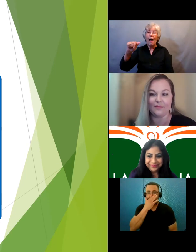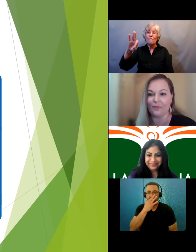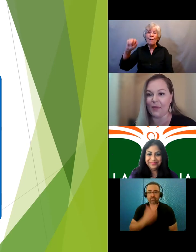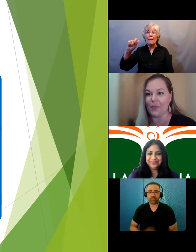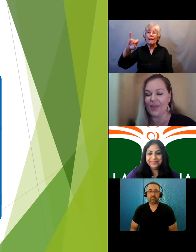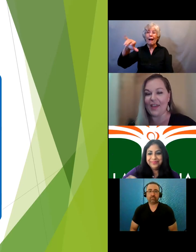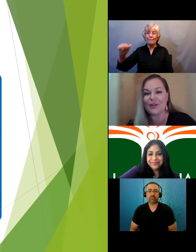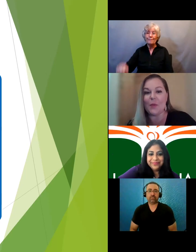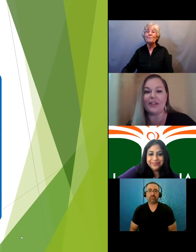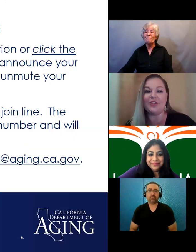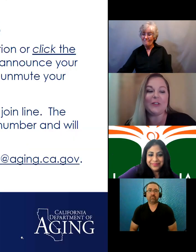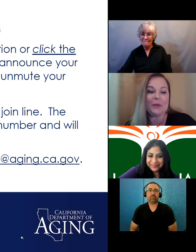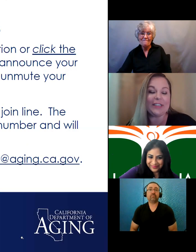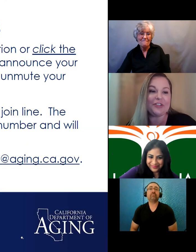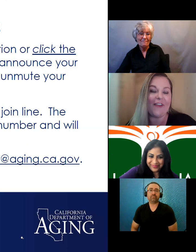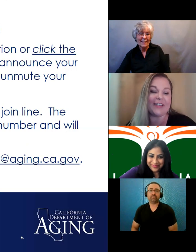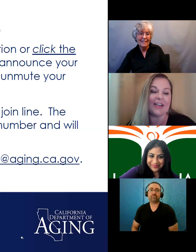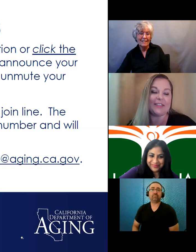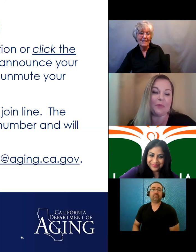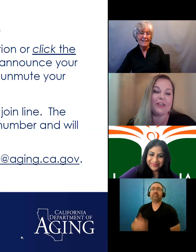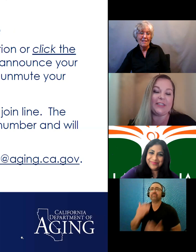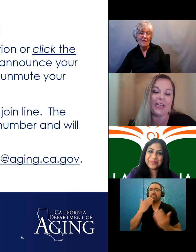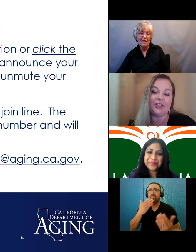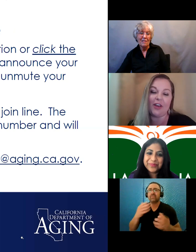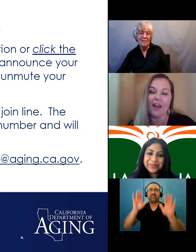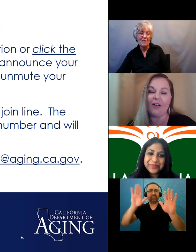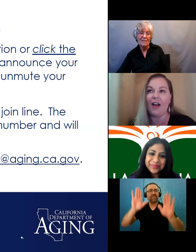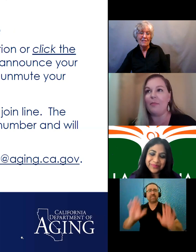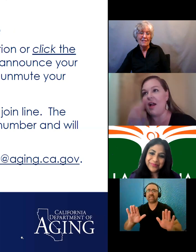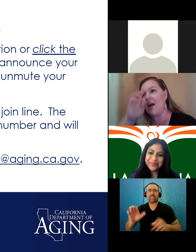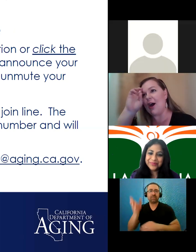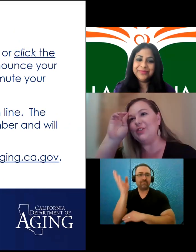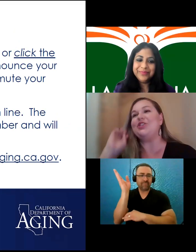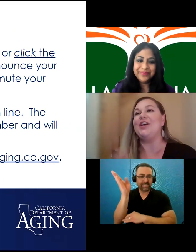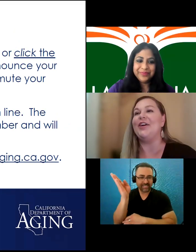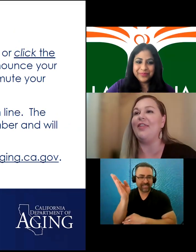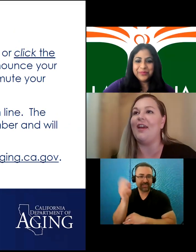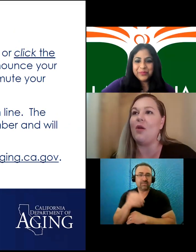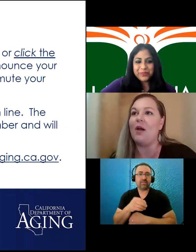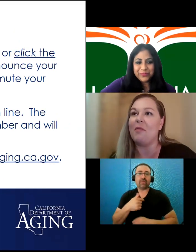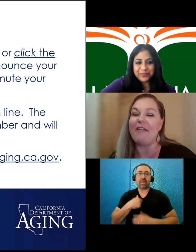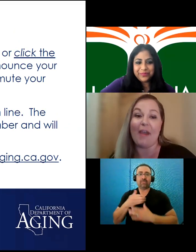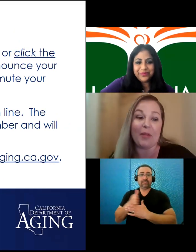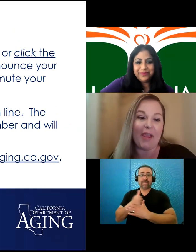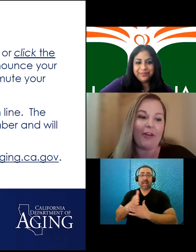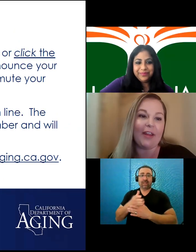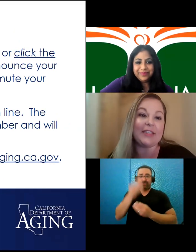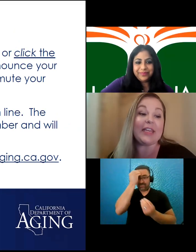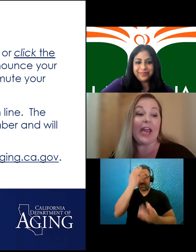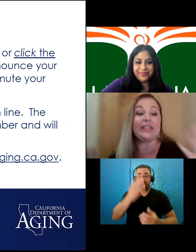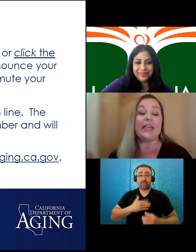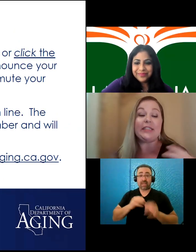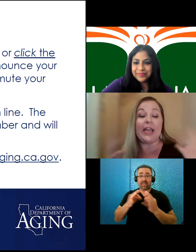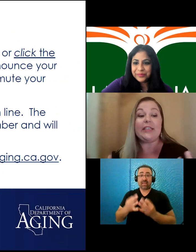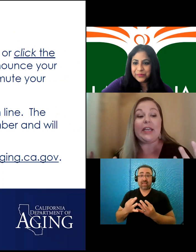Thank you so much. This has been such a fantastic presentation, and I'll I'll just share that when my family migrated to